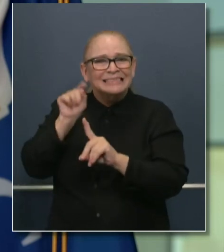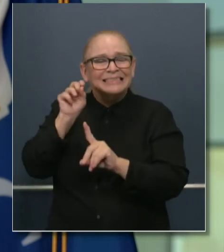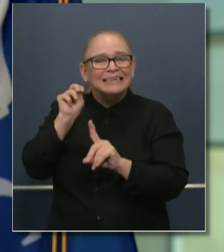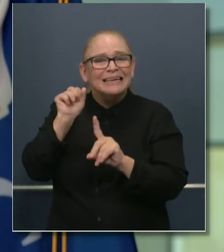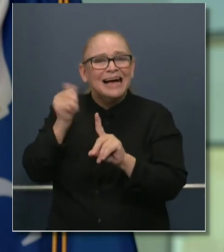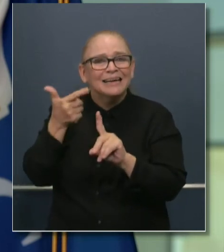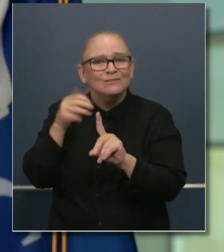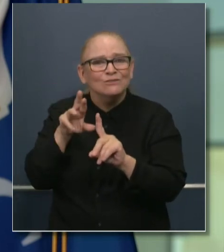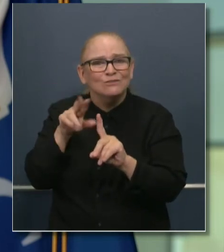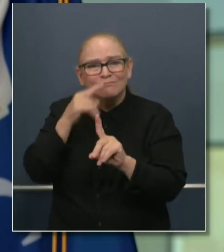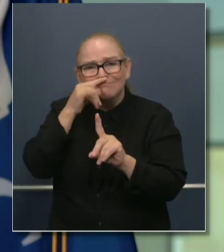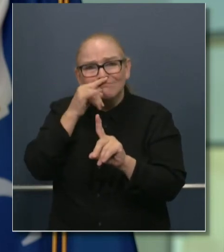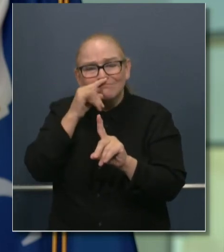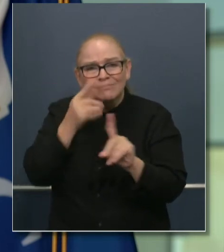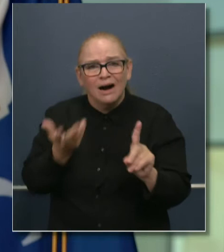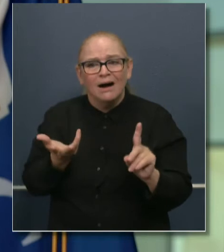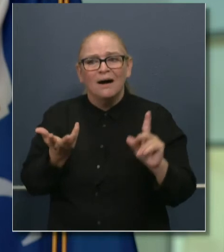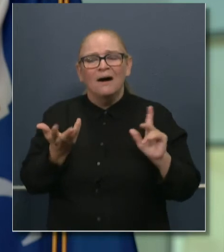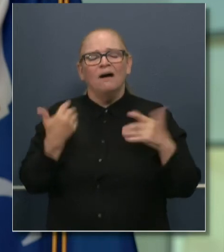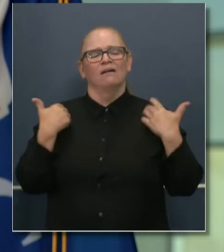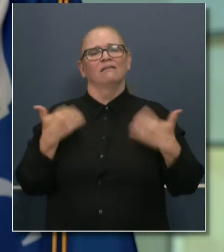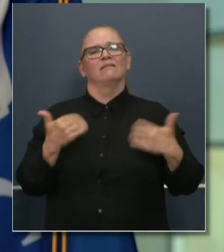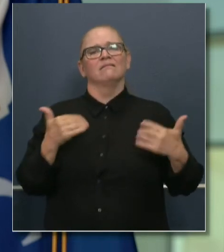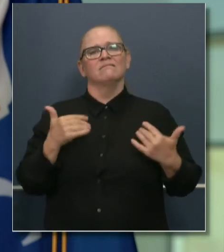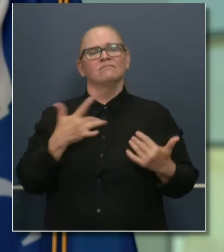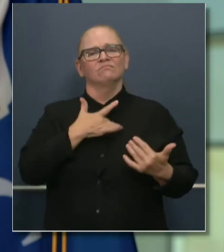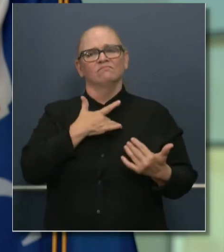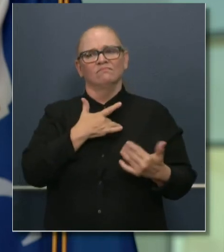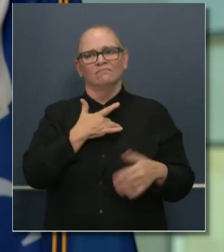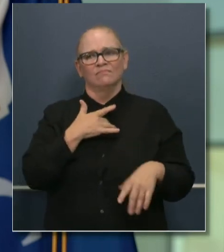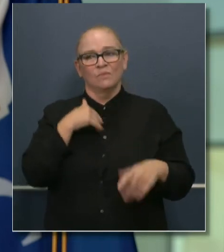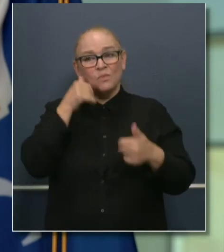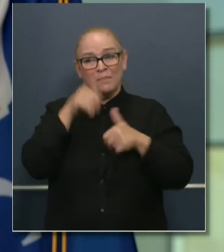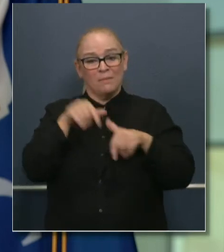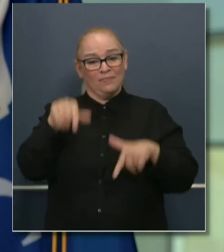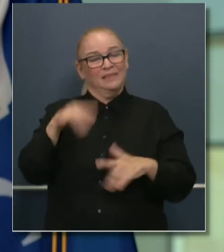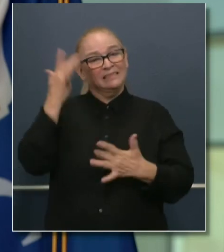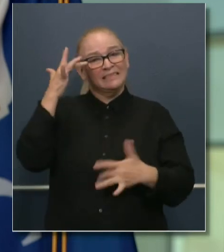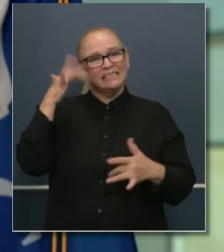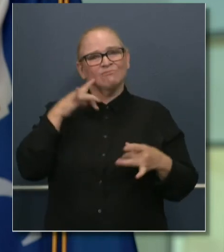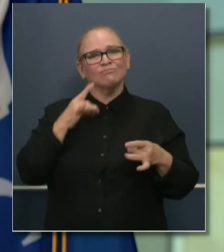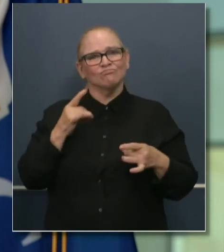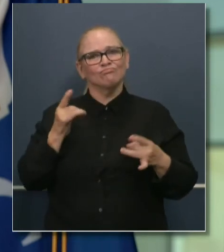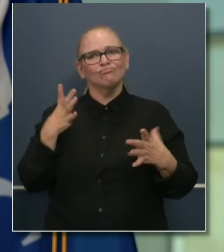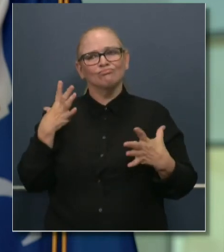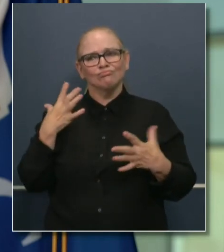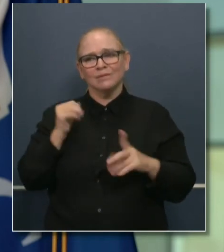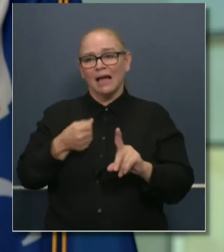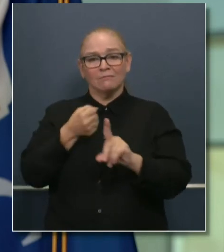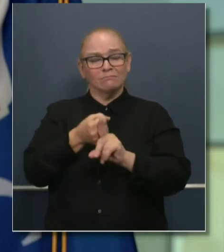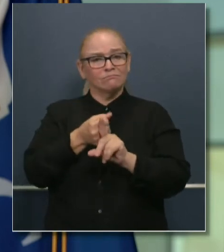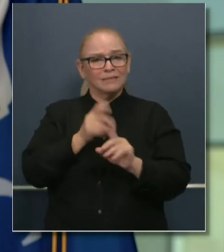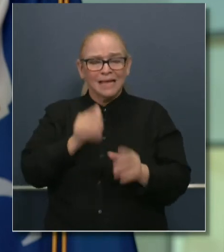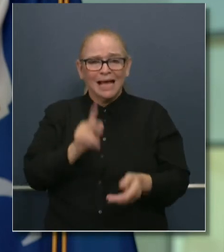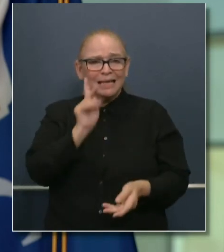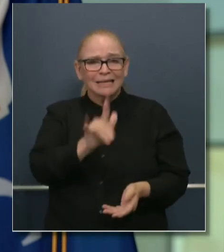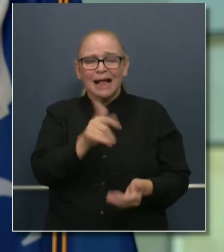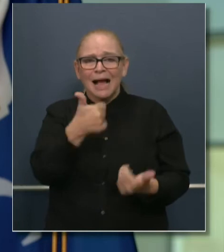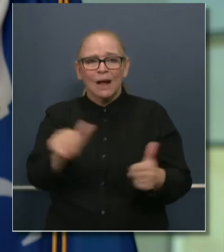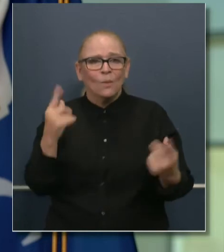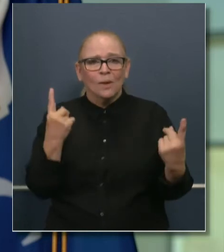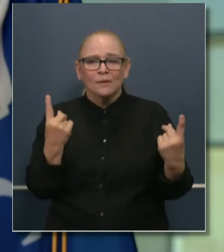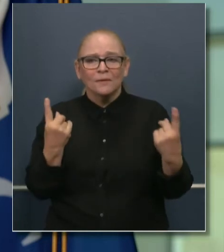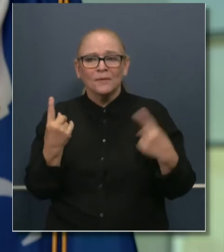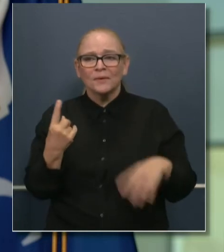a sober reminder of how deadly this disease is and how it can impact anybody. And while it's